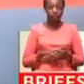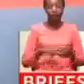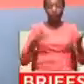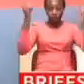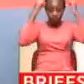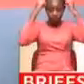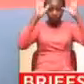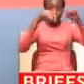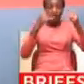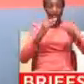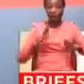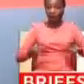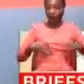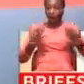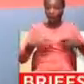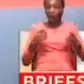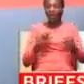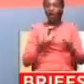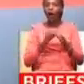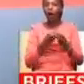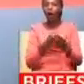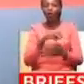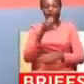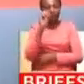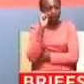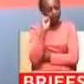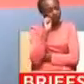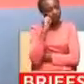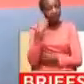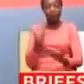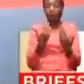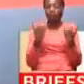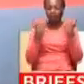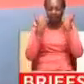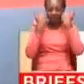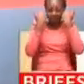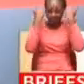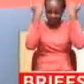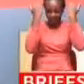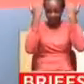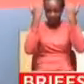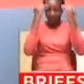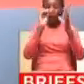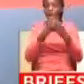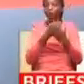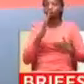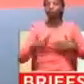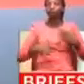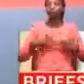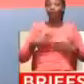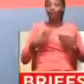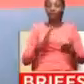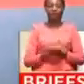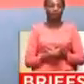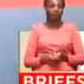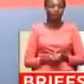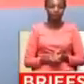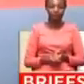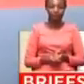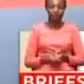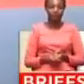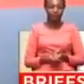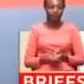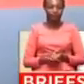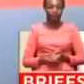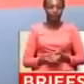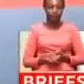or extreme sadness. Extreme sadness being depression, but extreme excitement being, you know, when you're over the moon about something. And